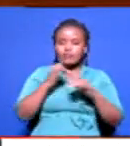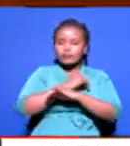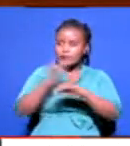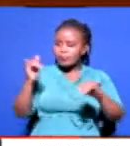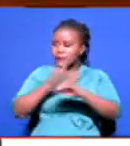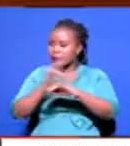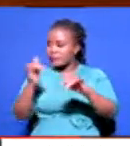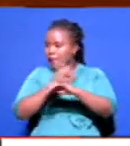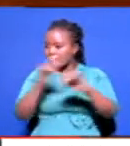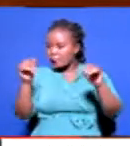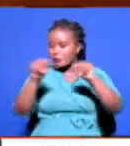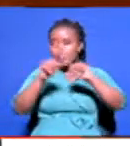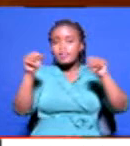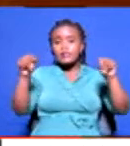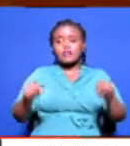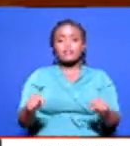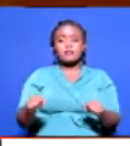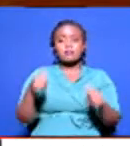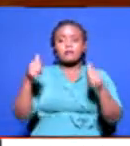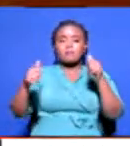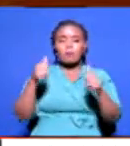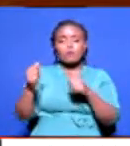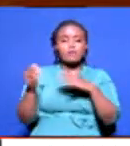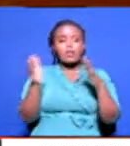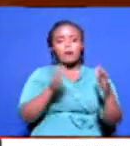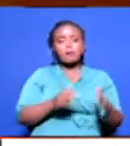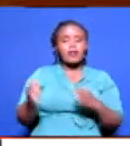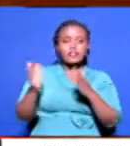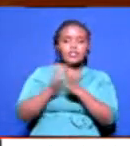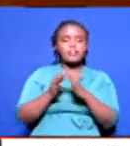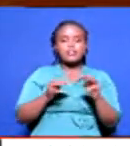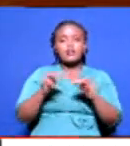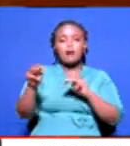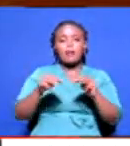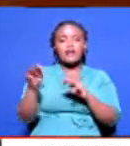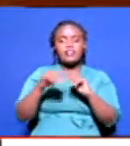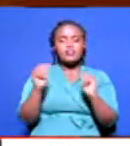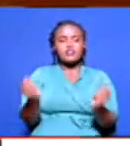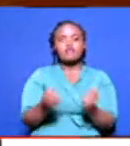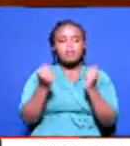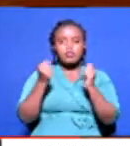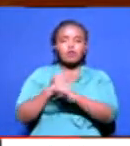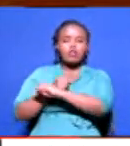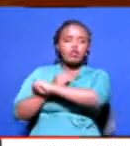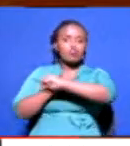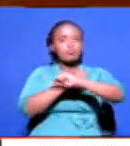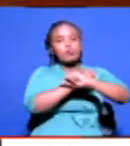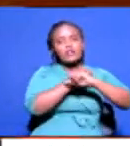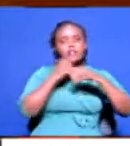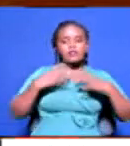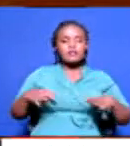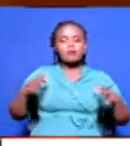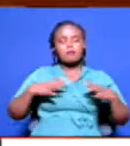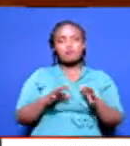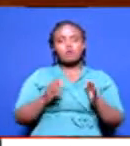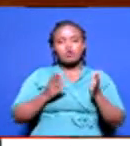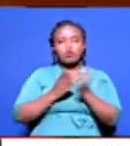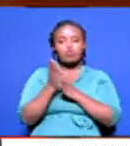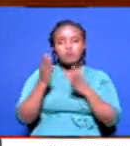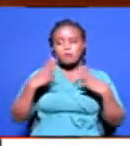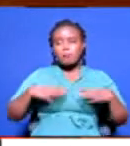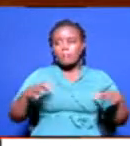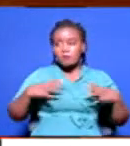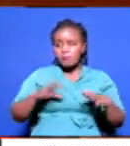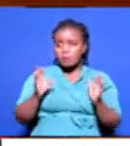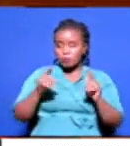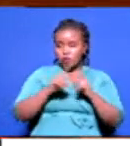sanitation systems that are designed and managed safely to protect human health from microbial hazards caused by human excreta and the